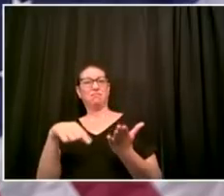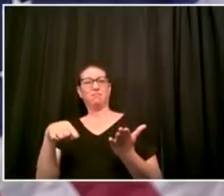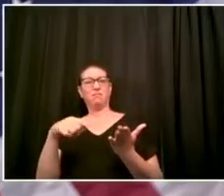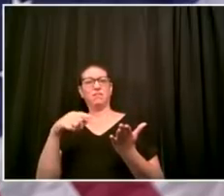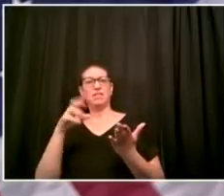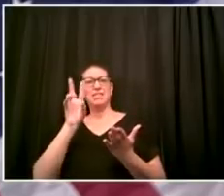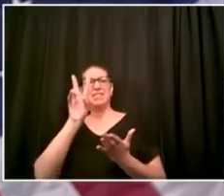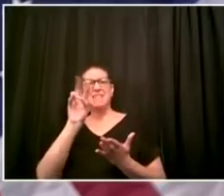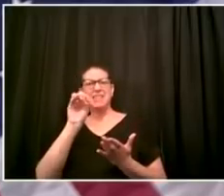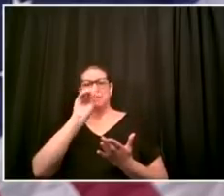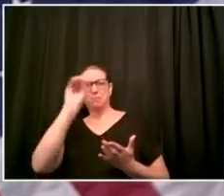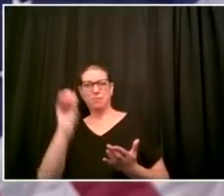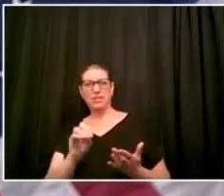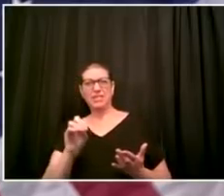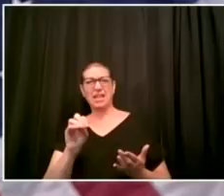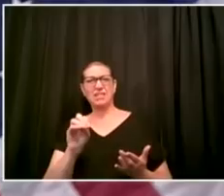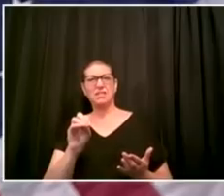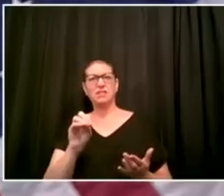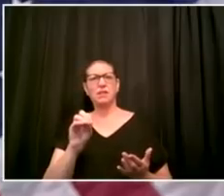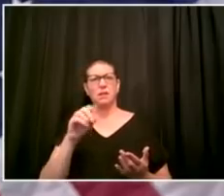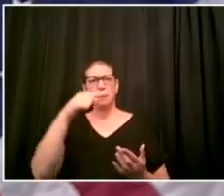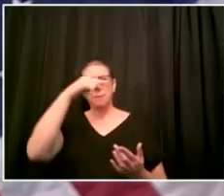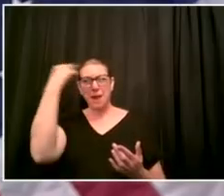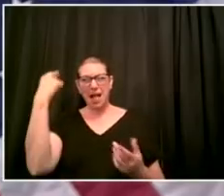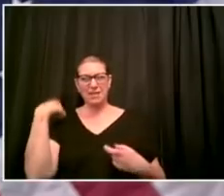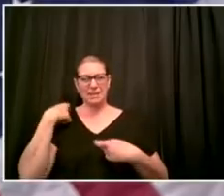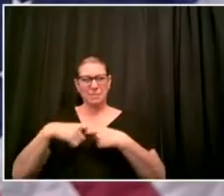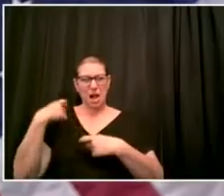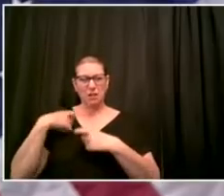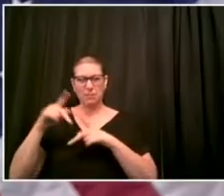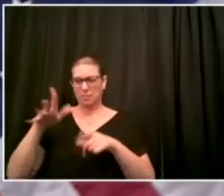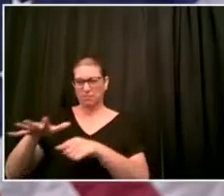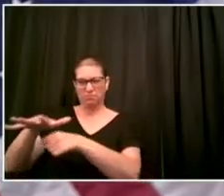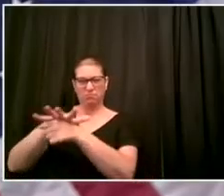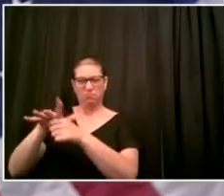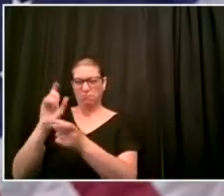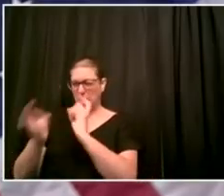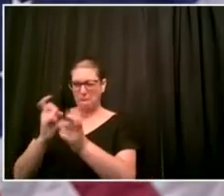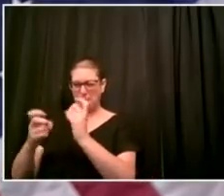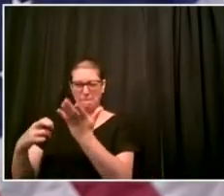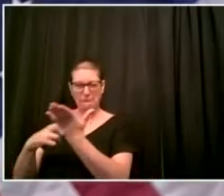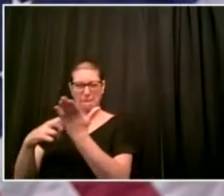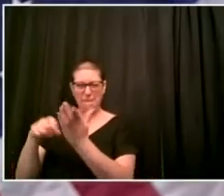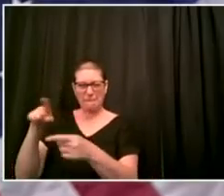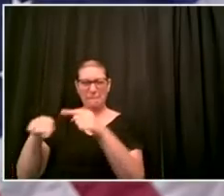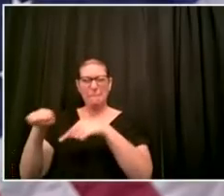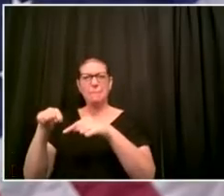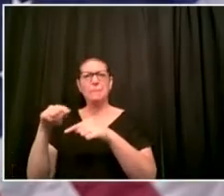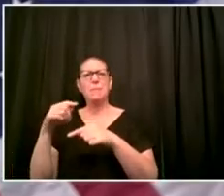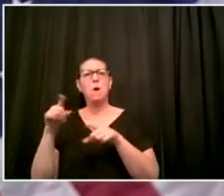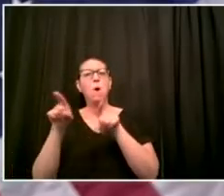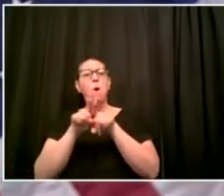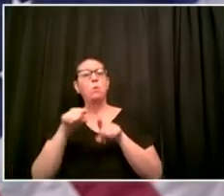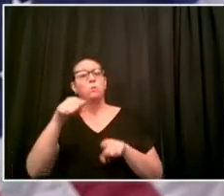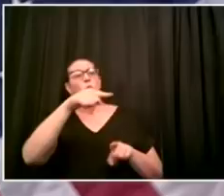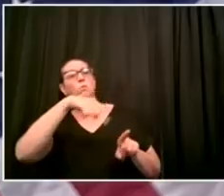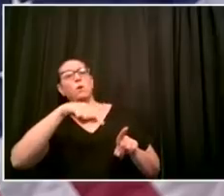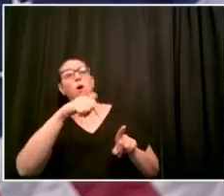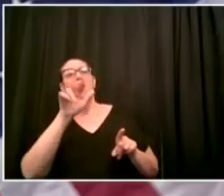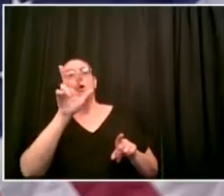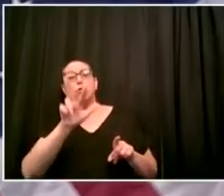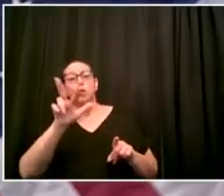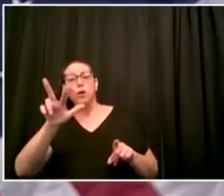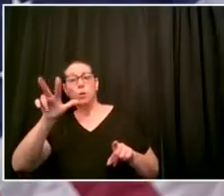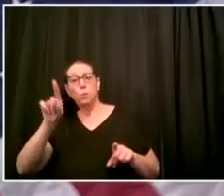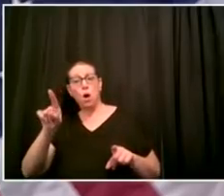calls complaining about the lack of social distancing came from white neighborhoods. So I've got two questions. The first is, going forward, will the NYPD